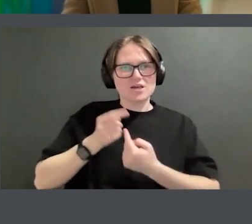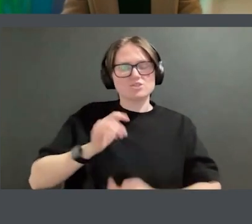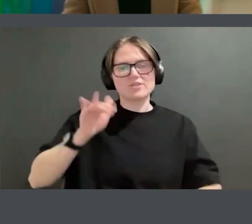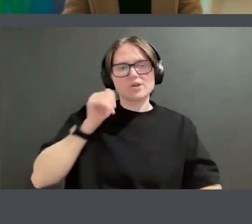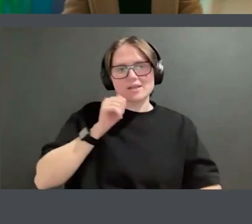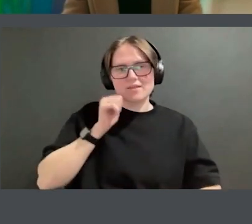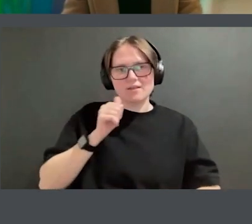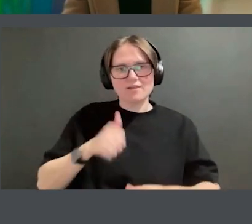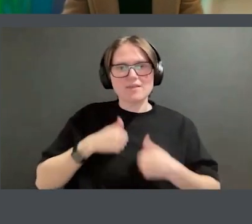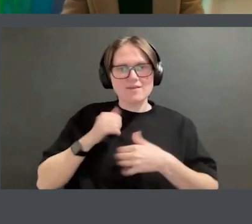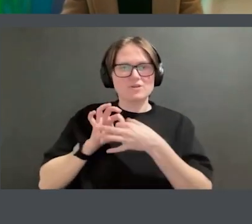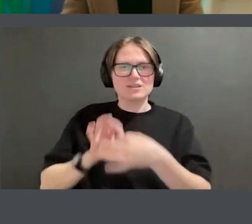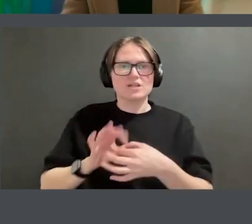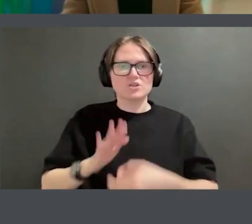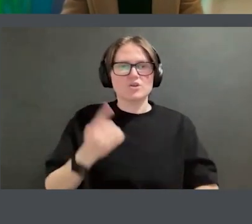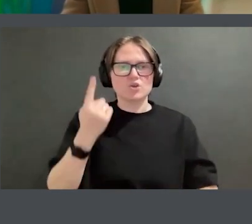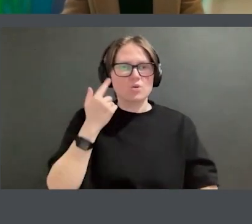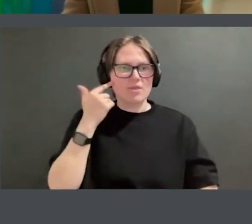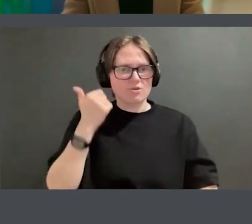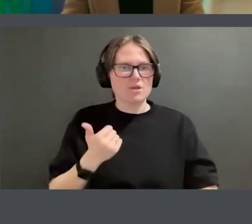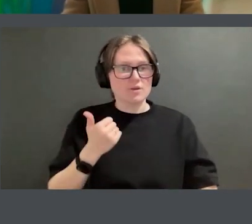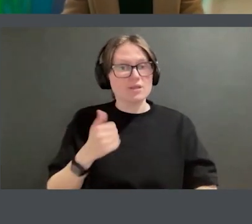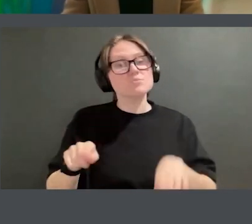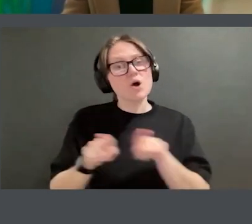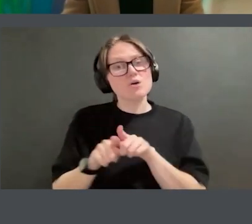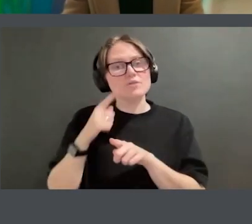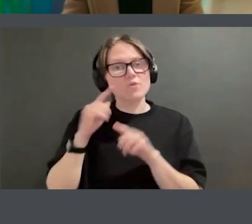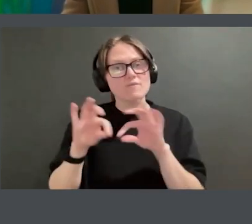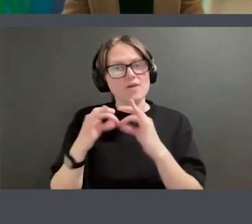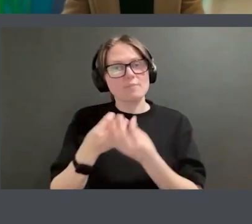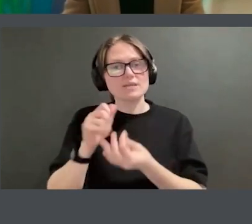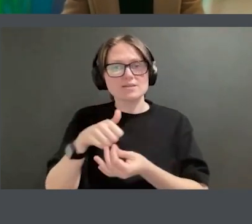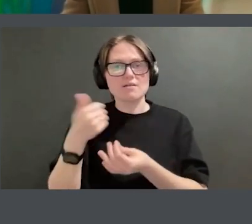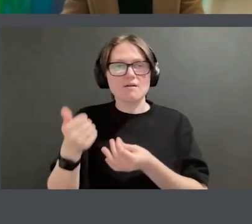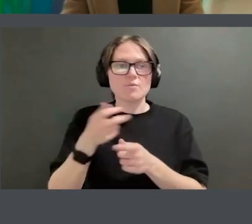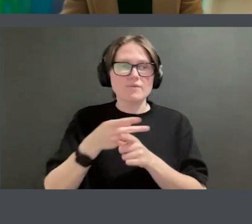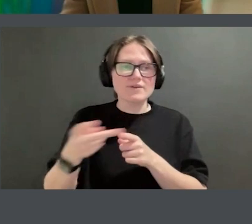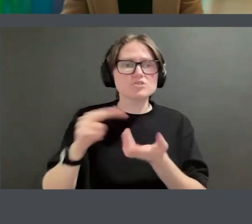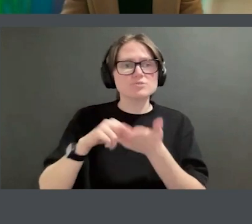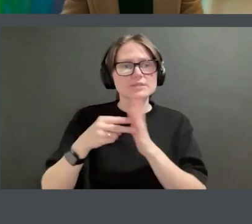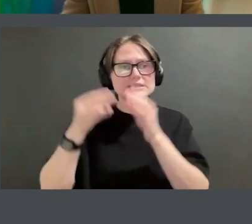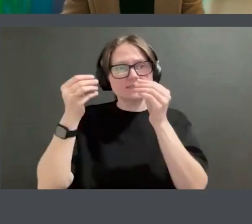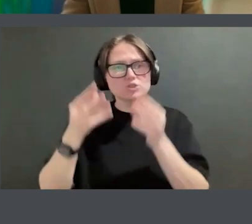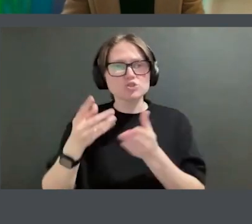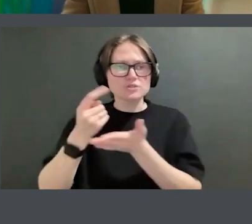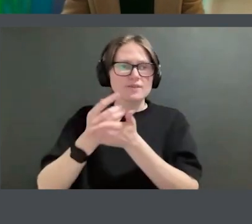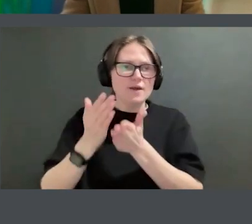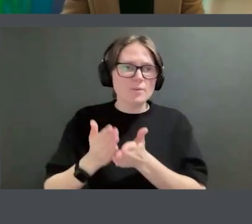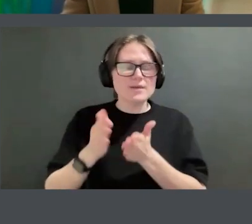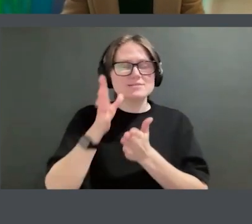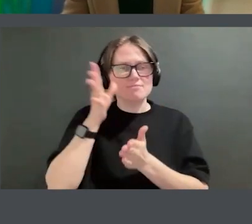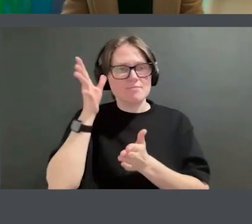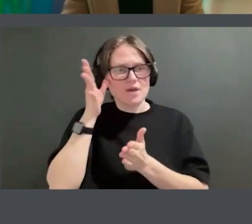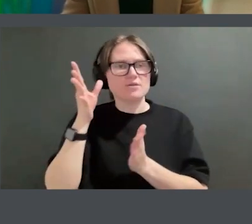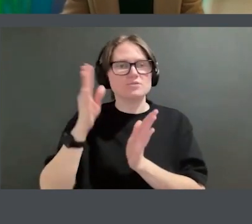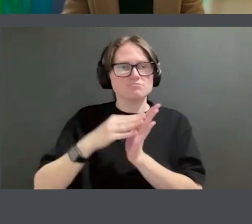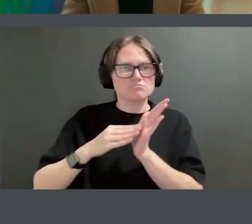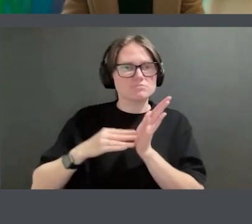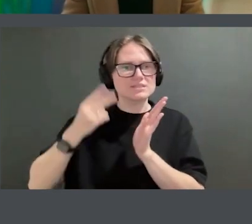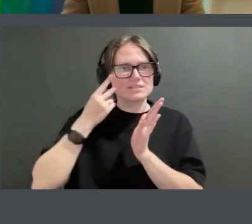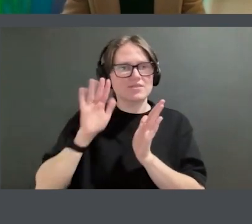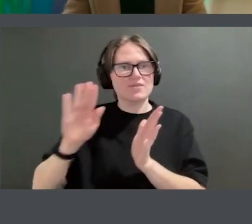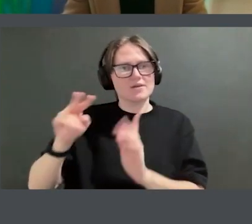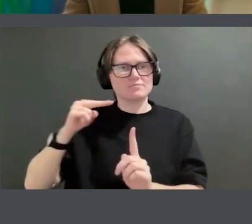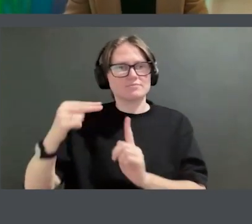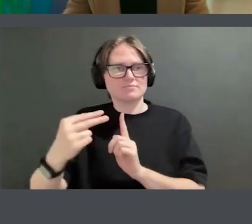relation to their unilateral hearing loss, but also for families and other professionals, so teachers, therapists, and parents to see what